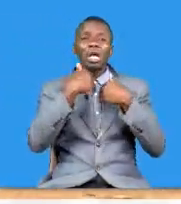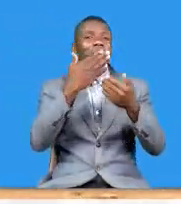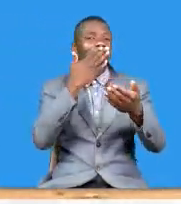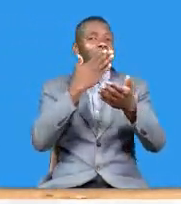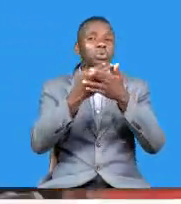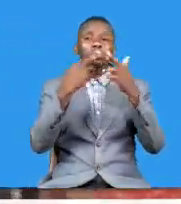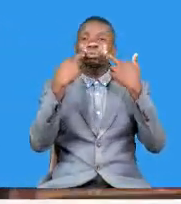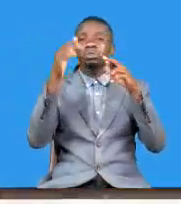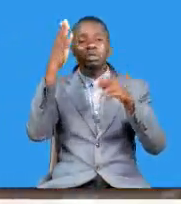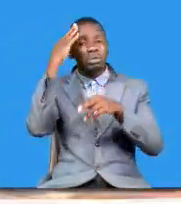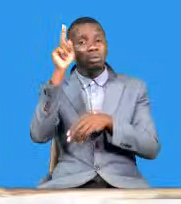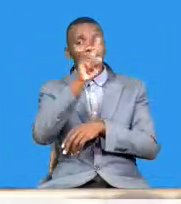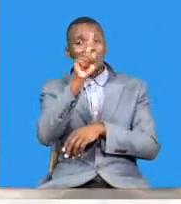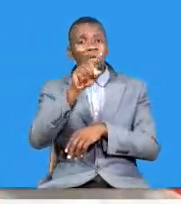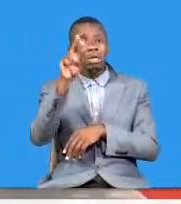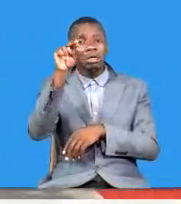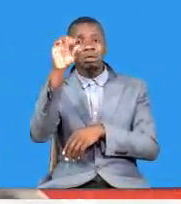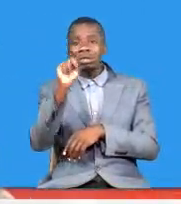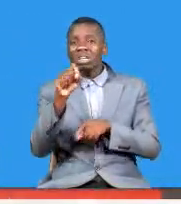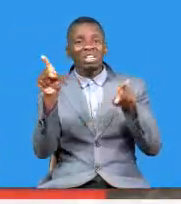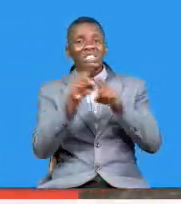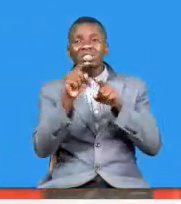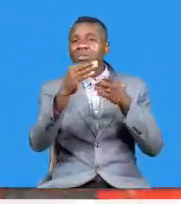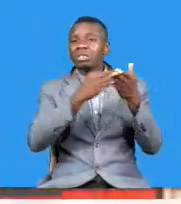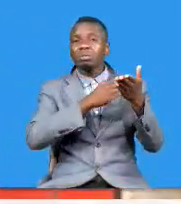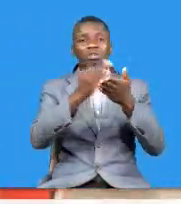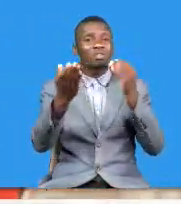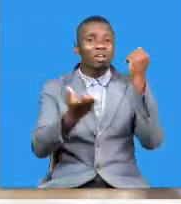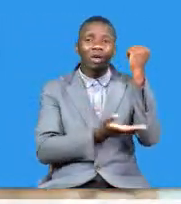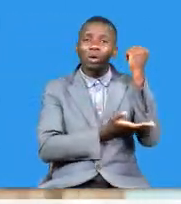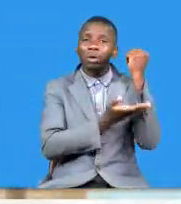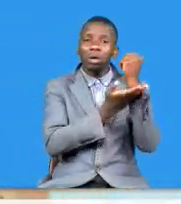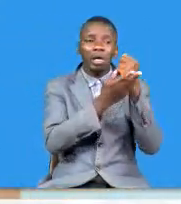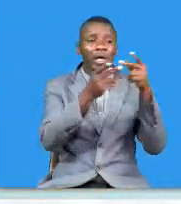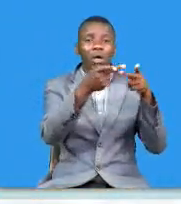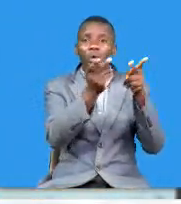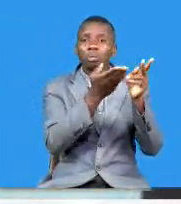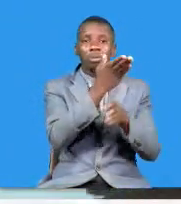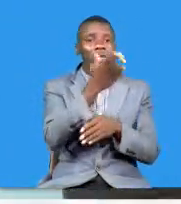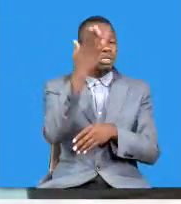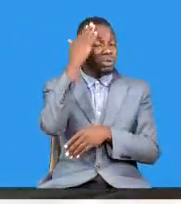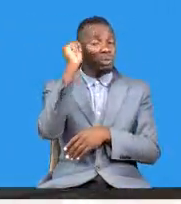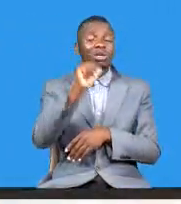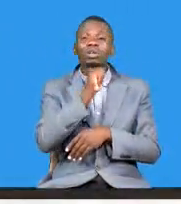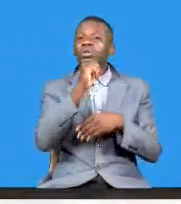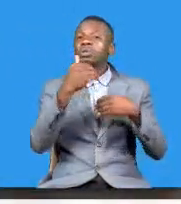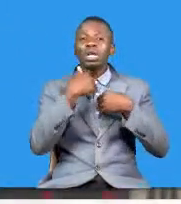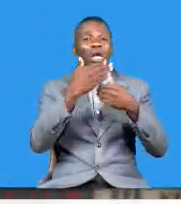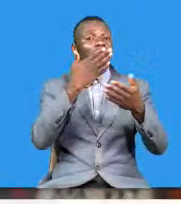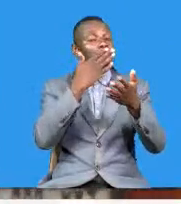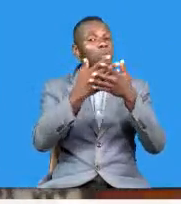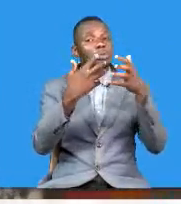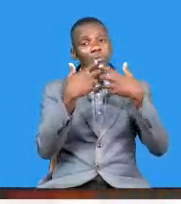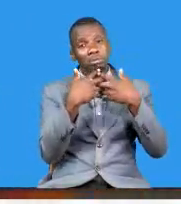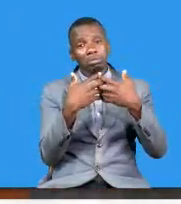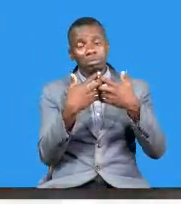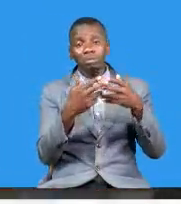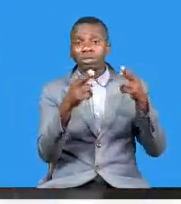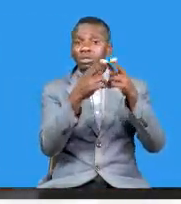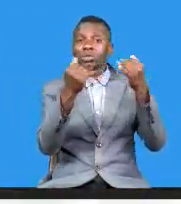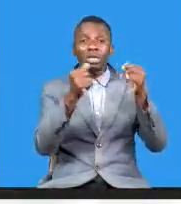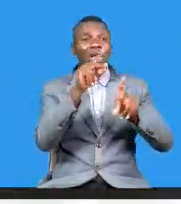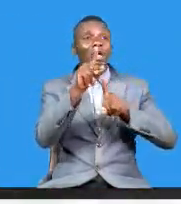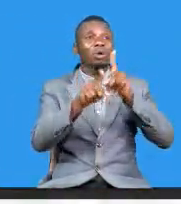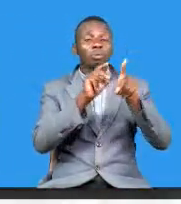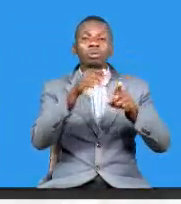National Service has equally failed to improve the face of the dump site due to lack of proper machinery. The residents have since called